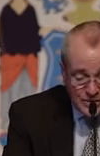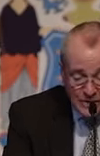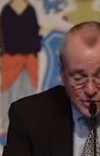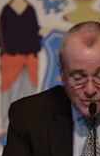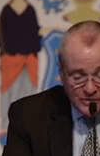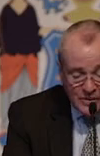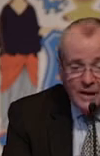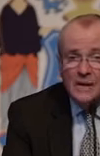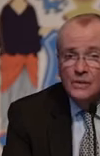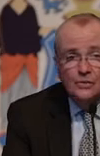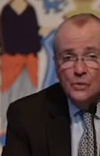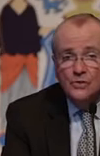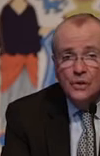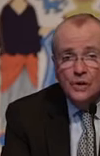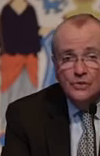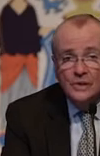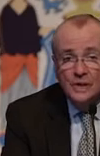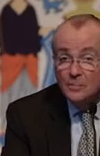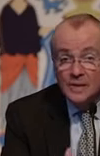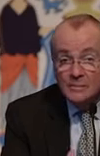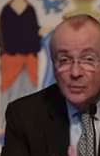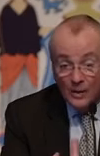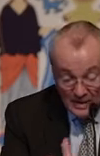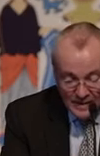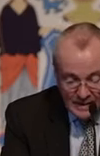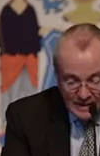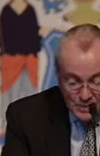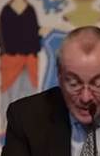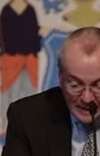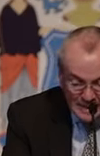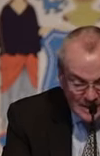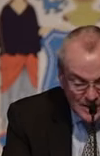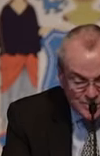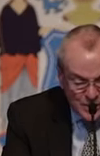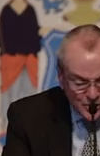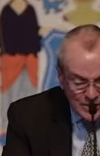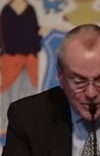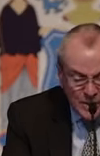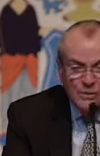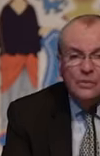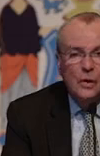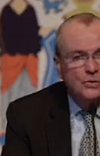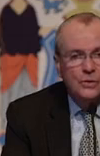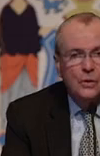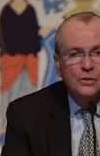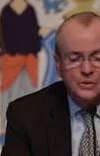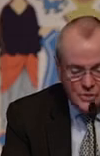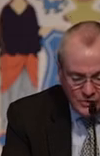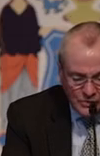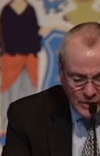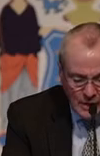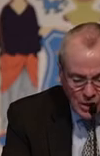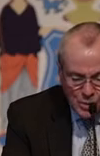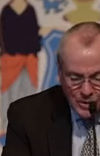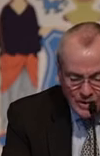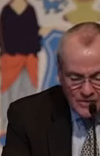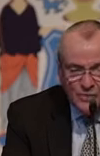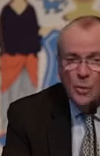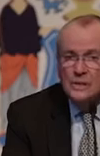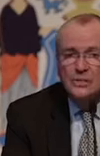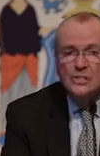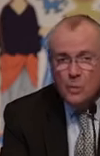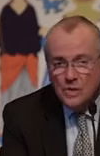what their kids are missing by having schools closed. Believe me, we're living it as well, especially the parents of older students who were